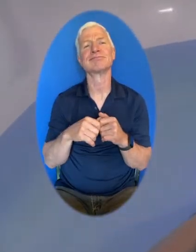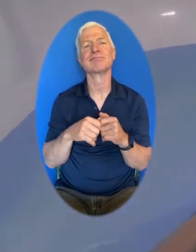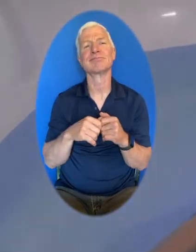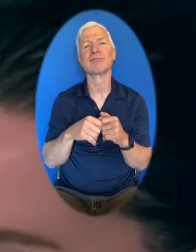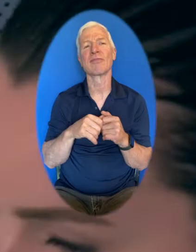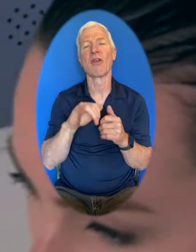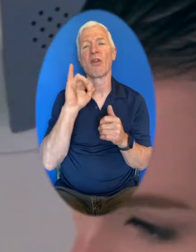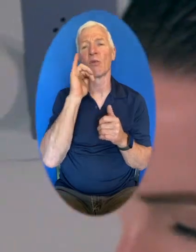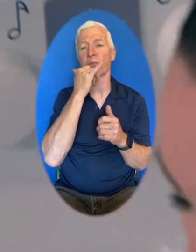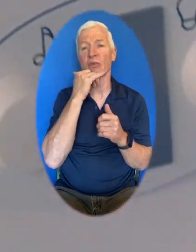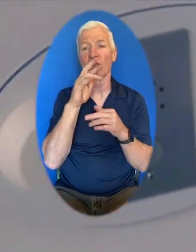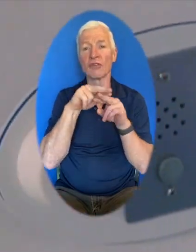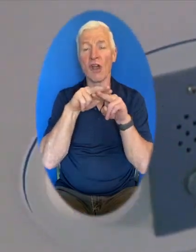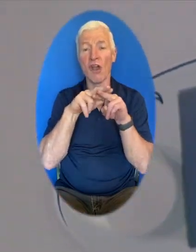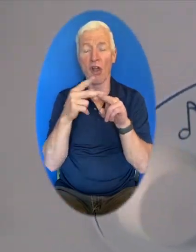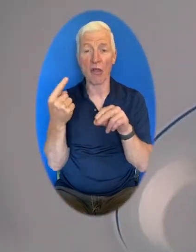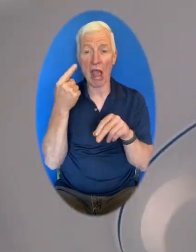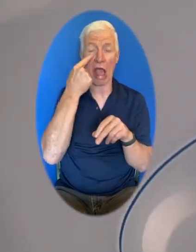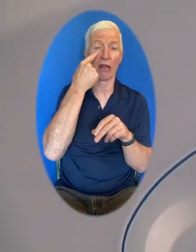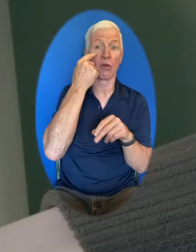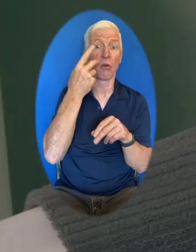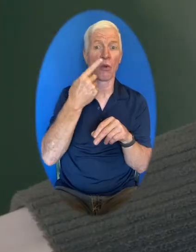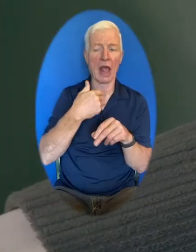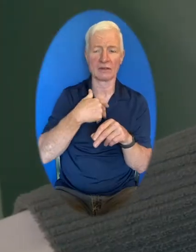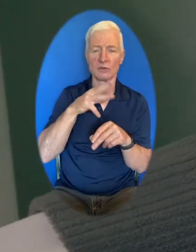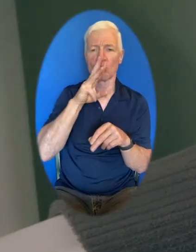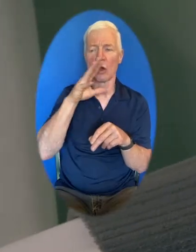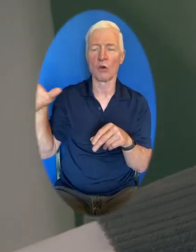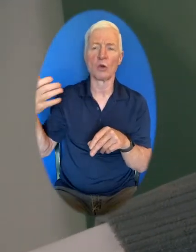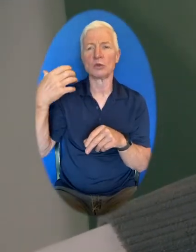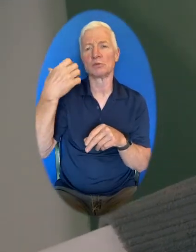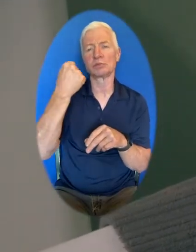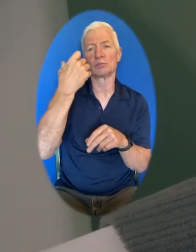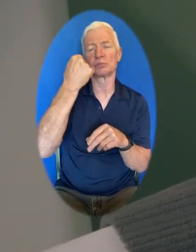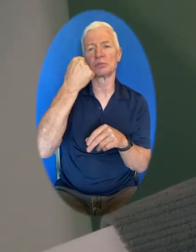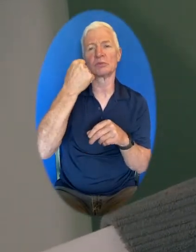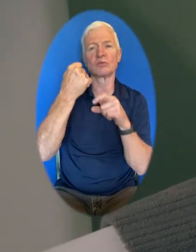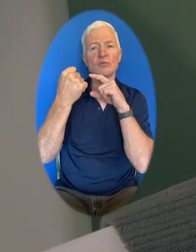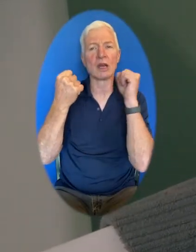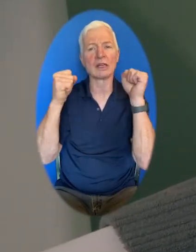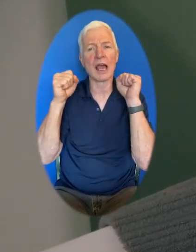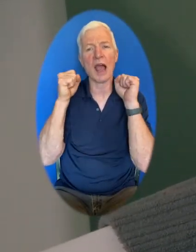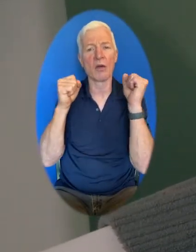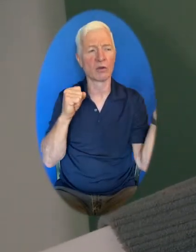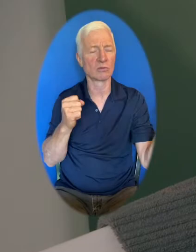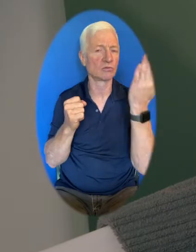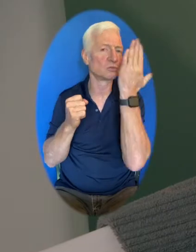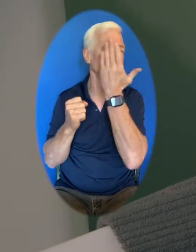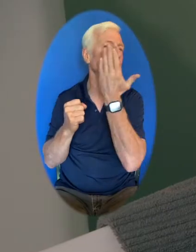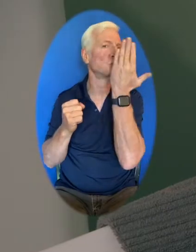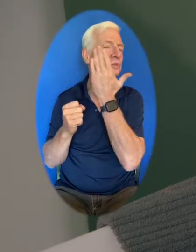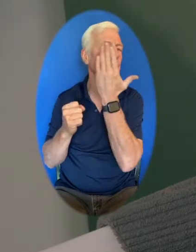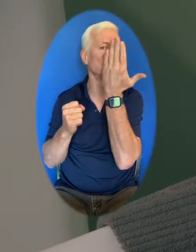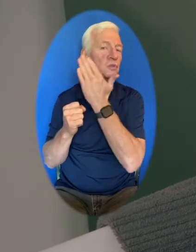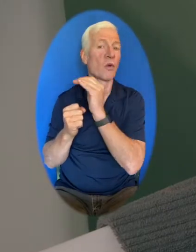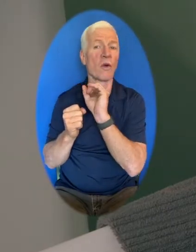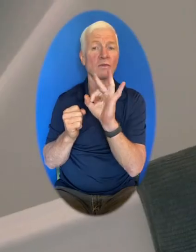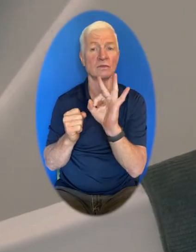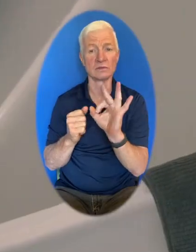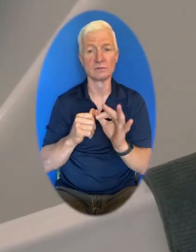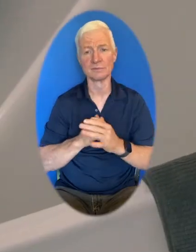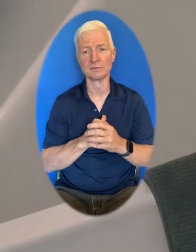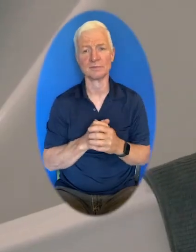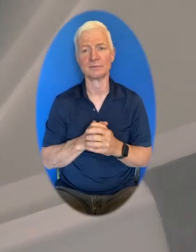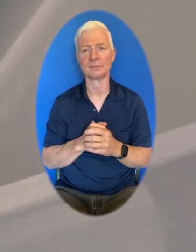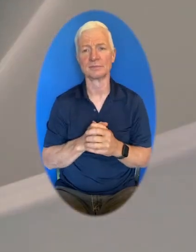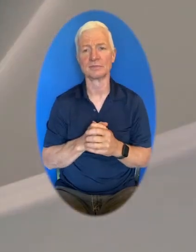your face. If you accidentally get salt in your eyes, use the spray bottle with fresh water and towel hanging inside the tank to